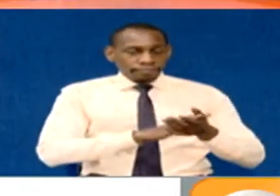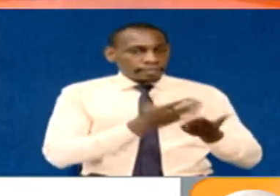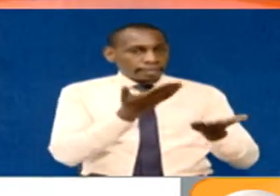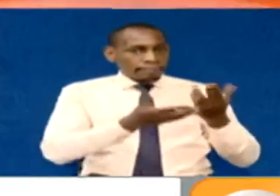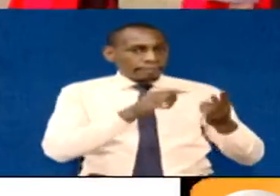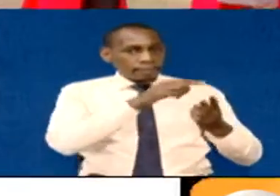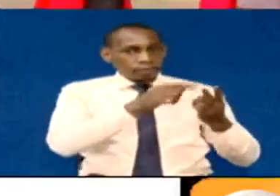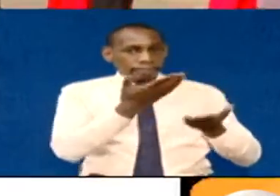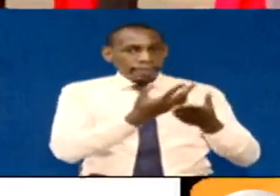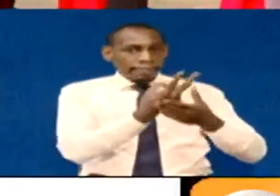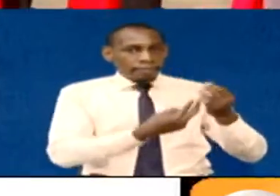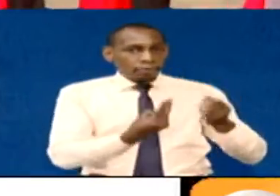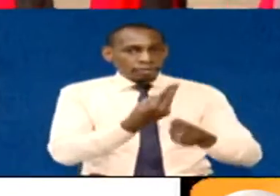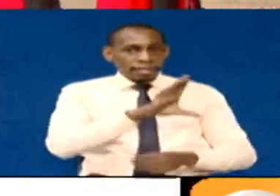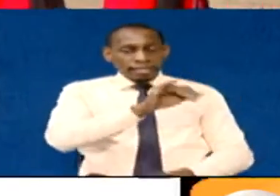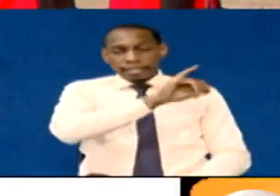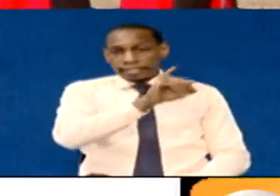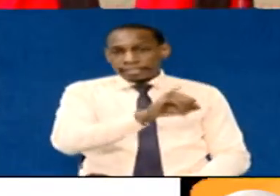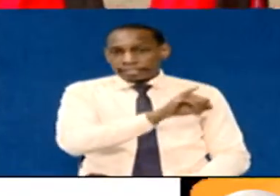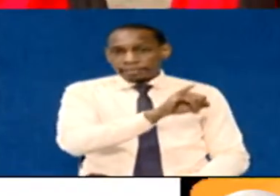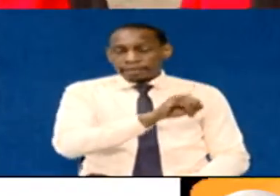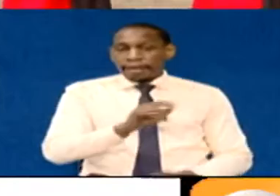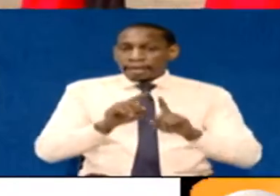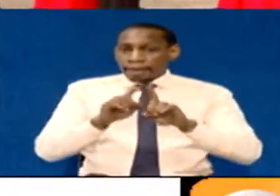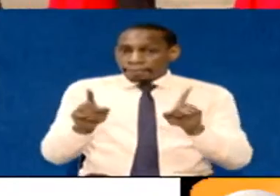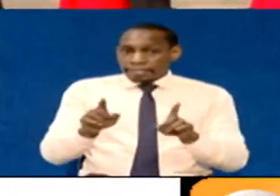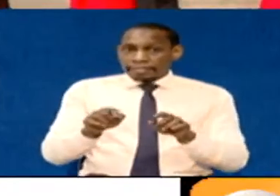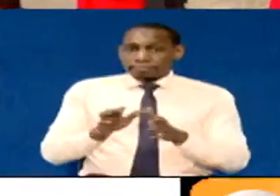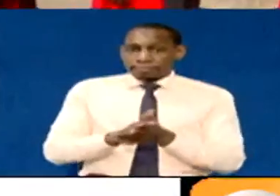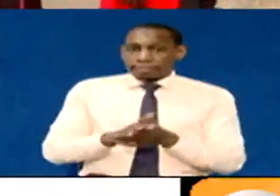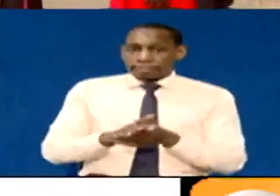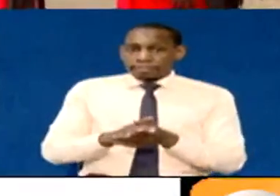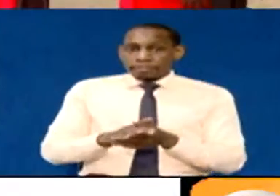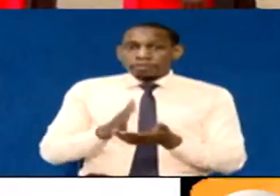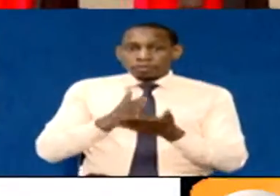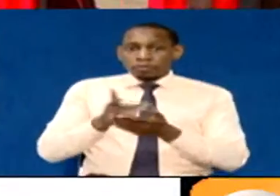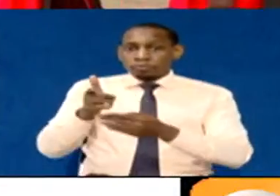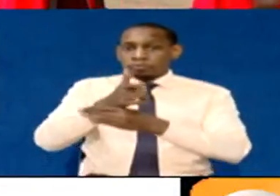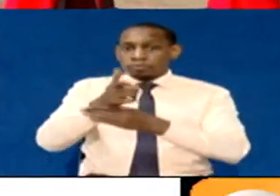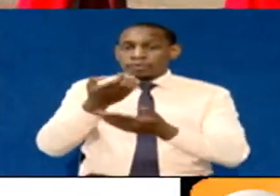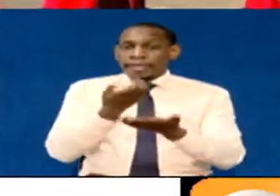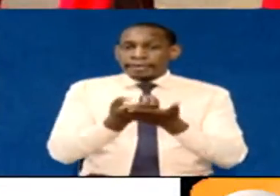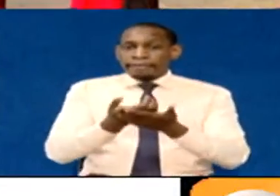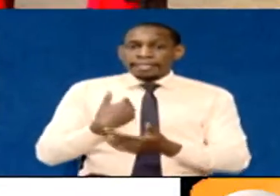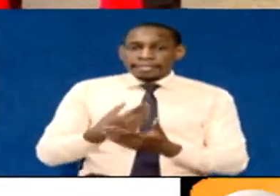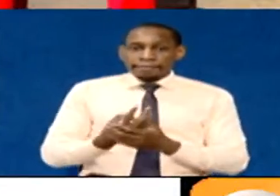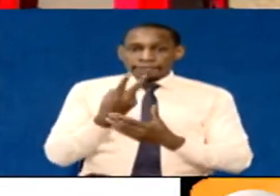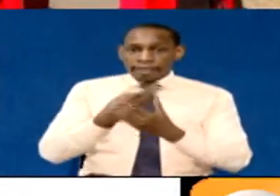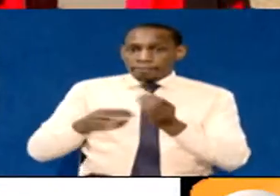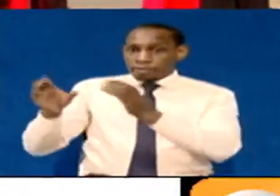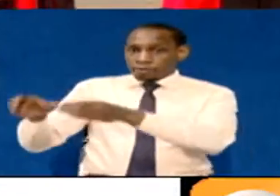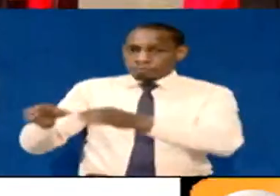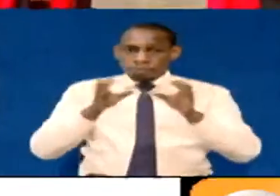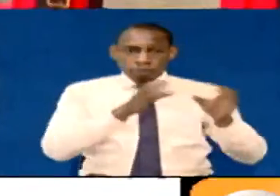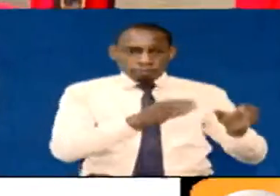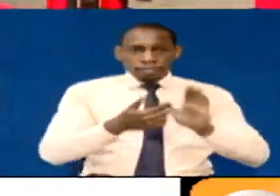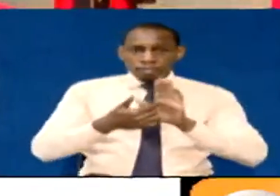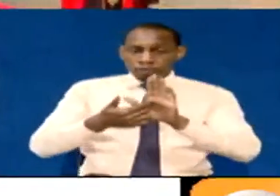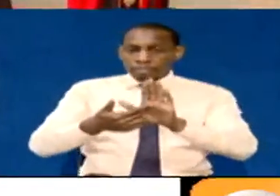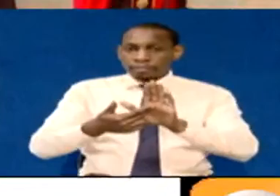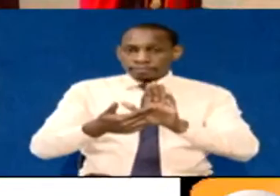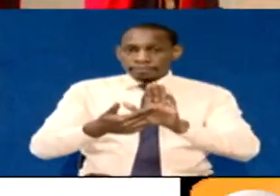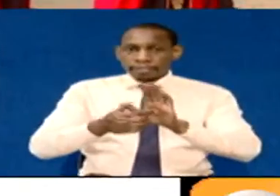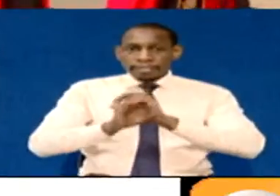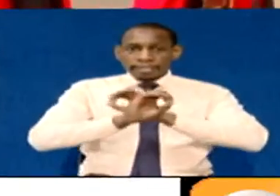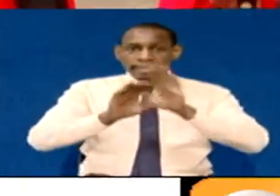one or both of the chief justices. But we also have camera evidence of both sides, basically, showing very well